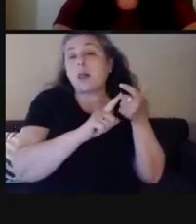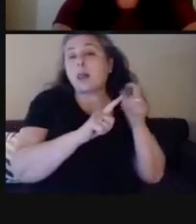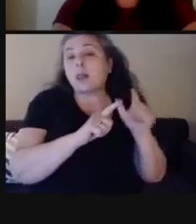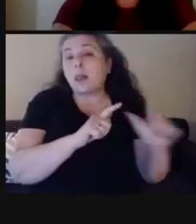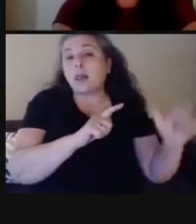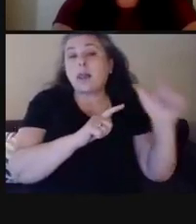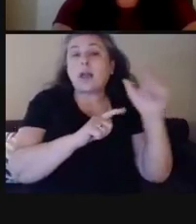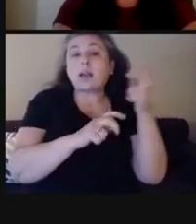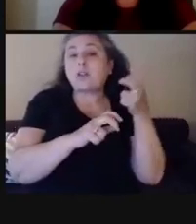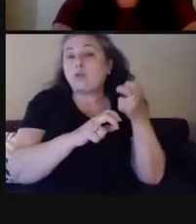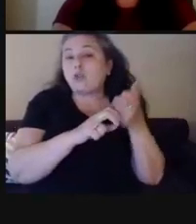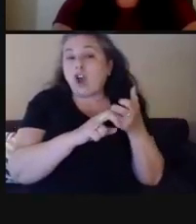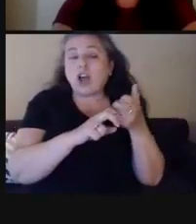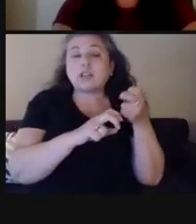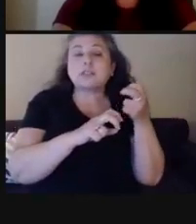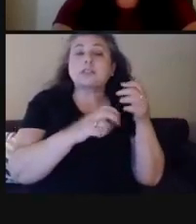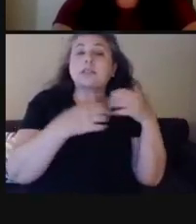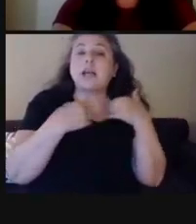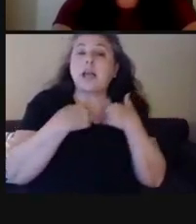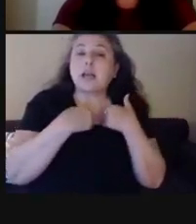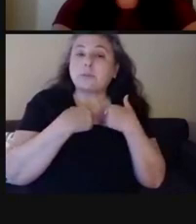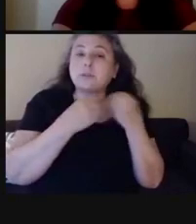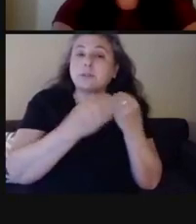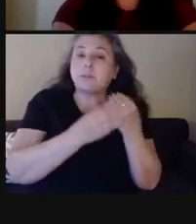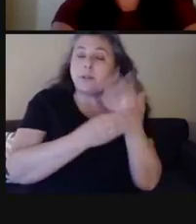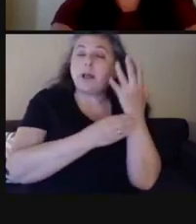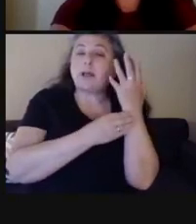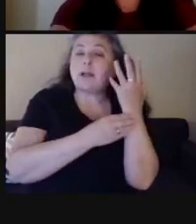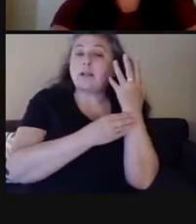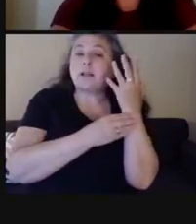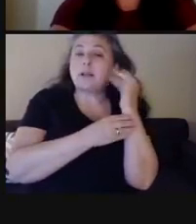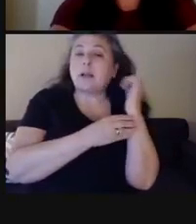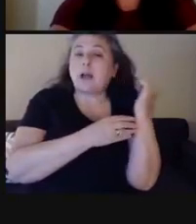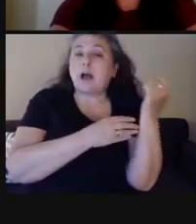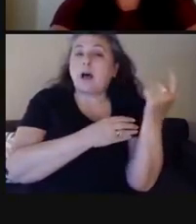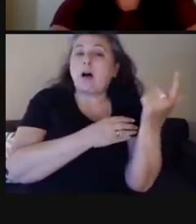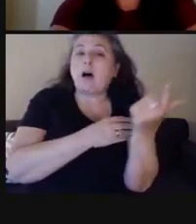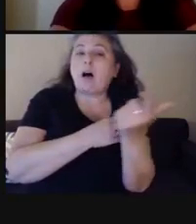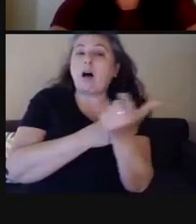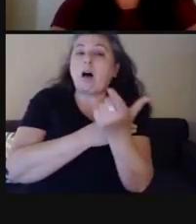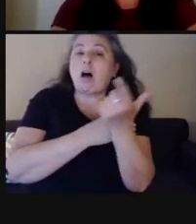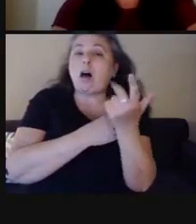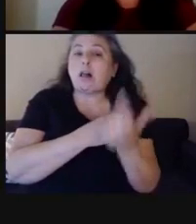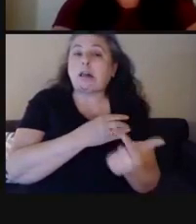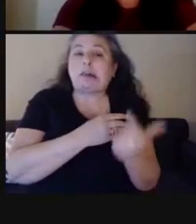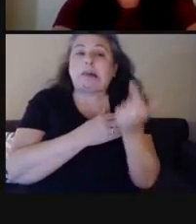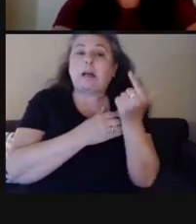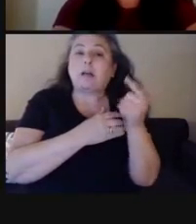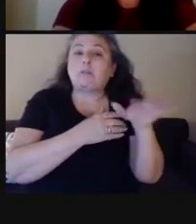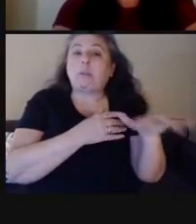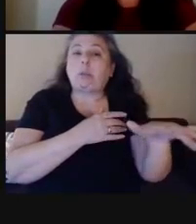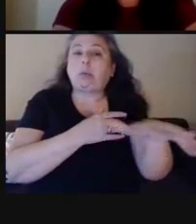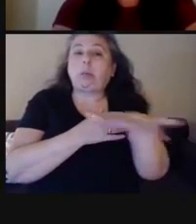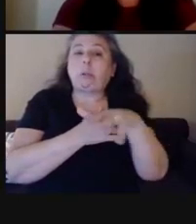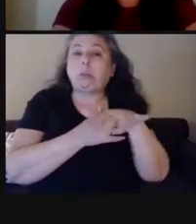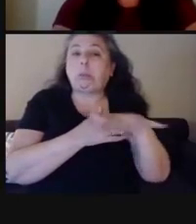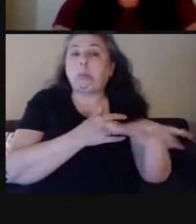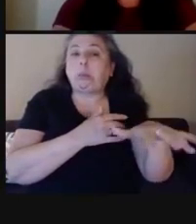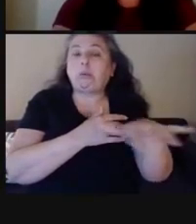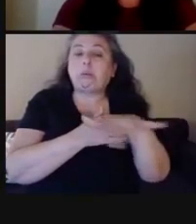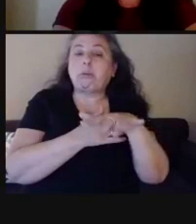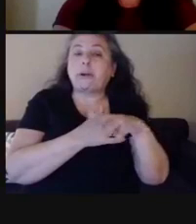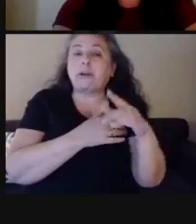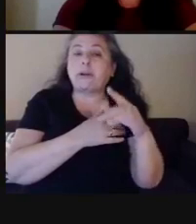rocks and the animals and the plants. It's all life that we are not